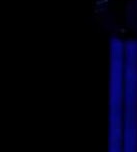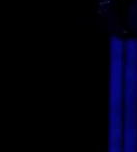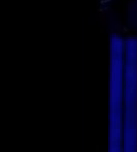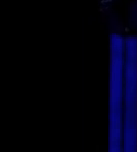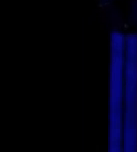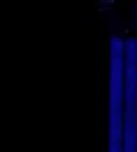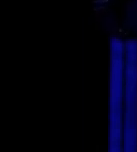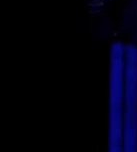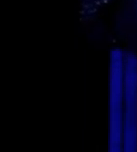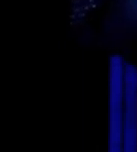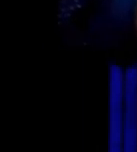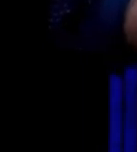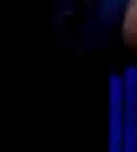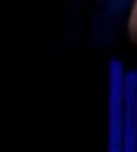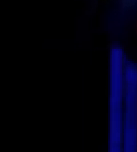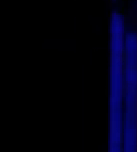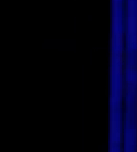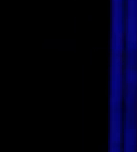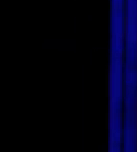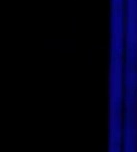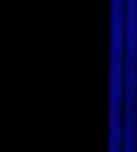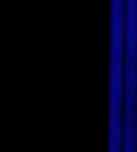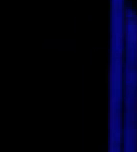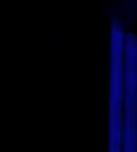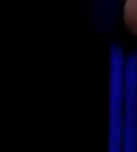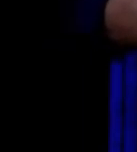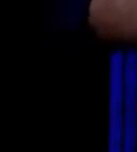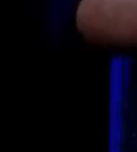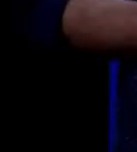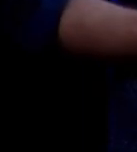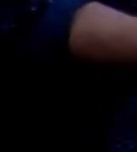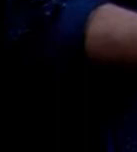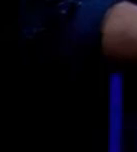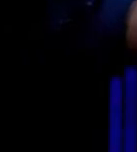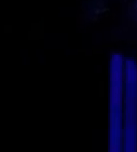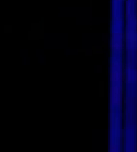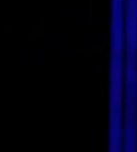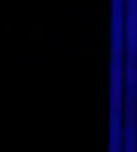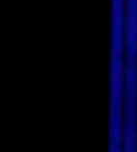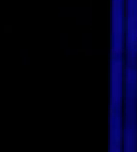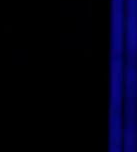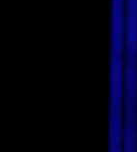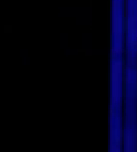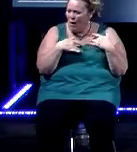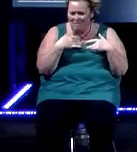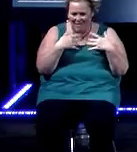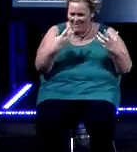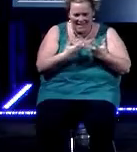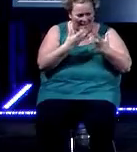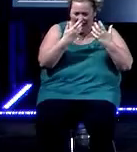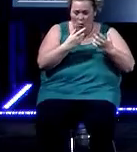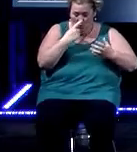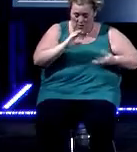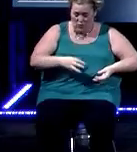So it's a really, really interesting technology. It's the closest we've ever got to creating a perpetual motion machine. It's fascinating.